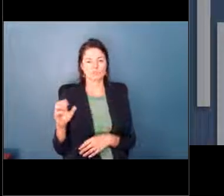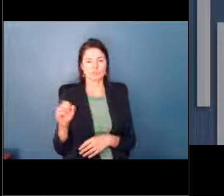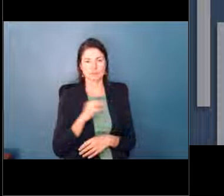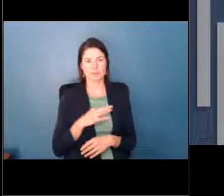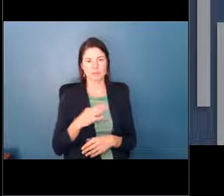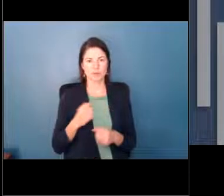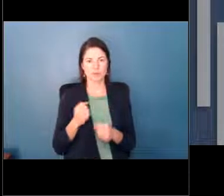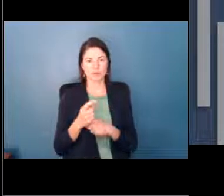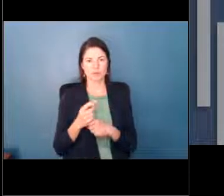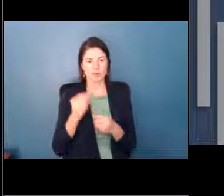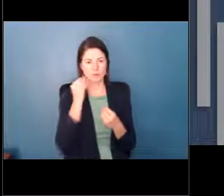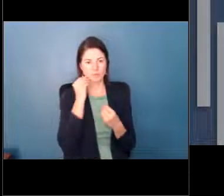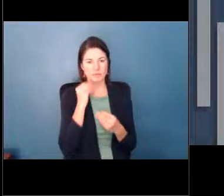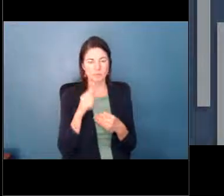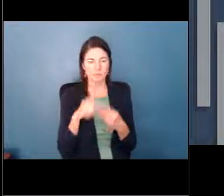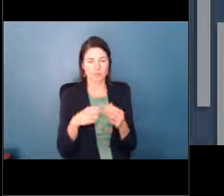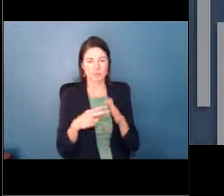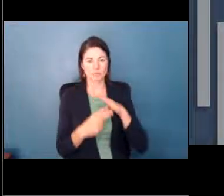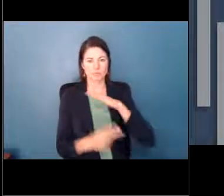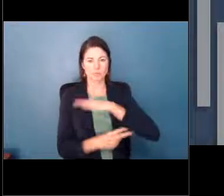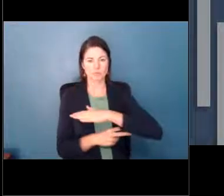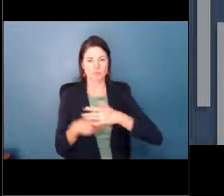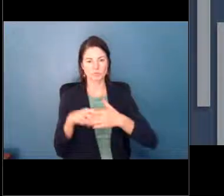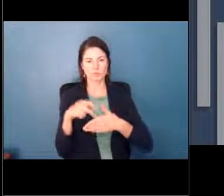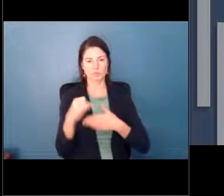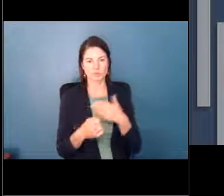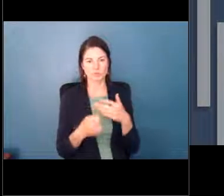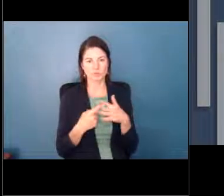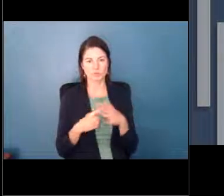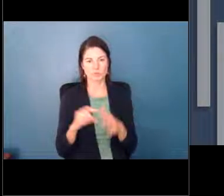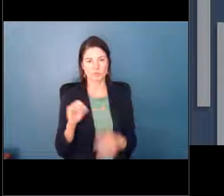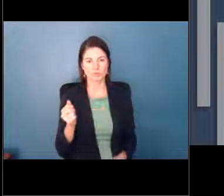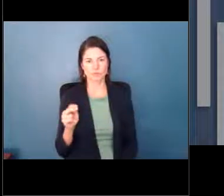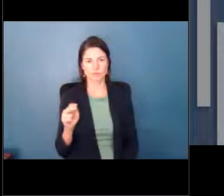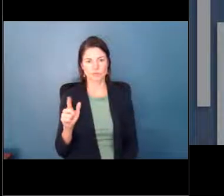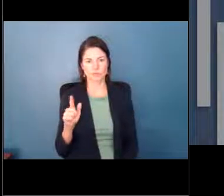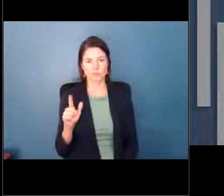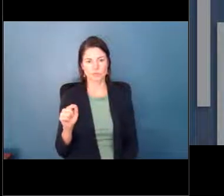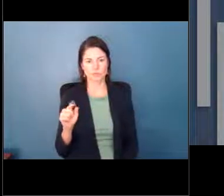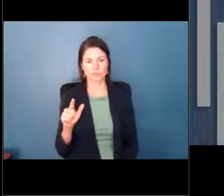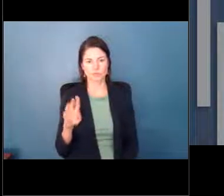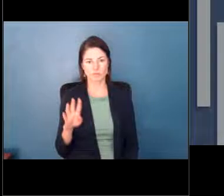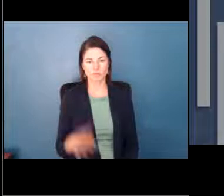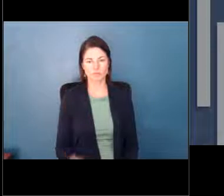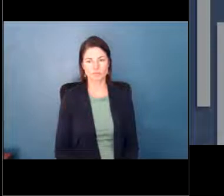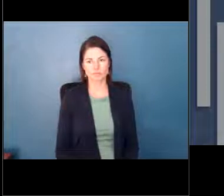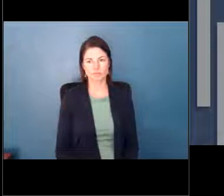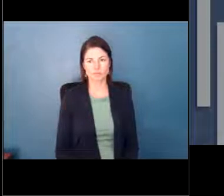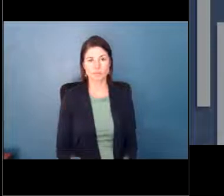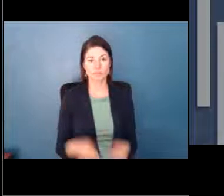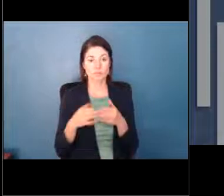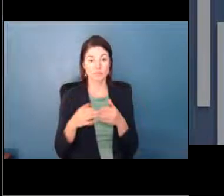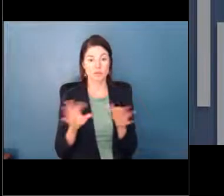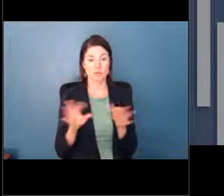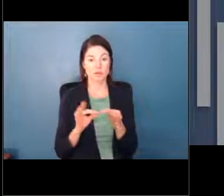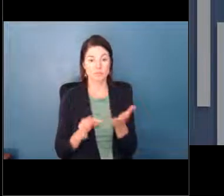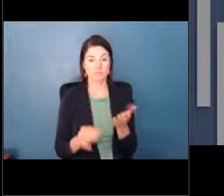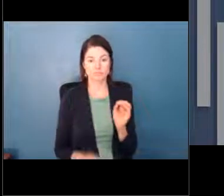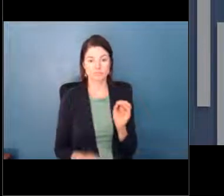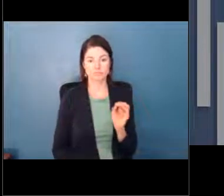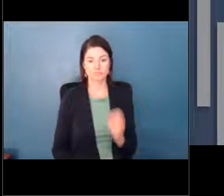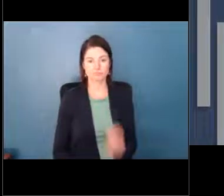on the Coronado Bridge project starting in January of 2024. Thank you very much. Justin, do we have any public comment? I have no public comment